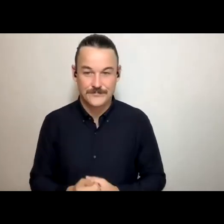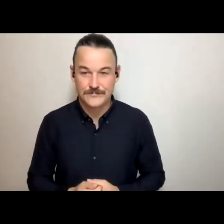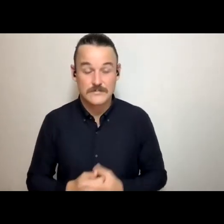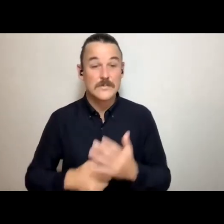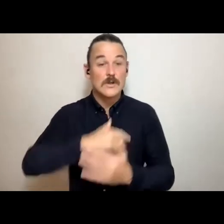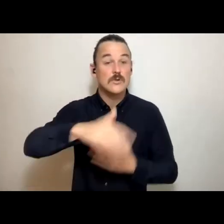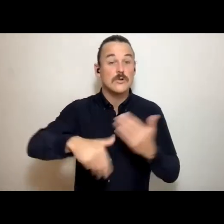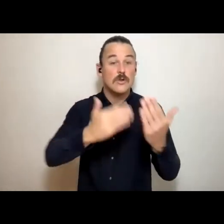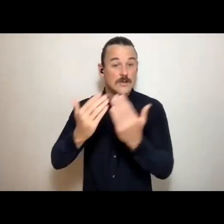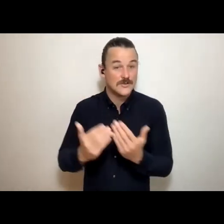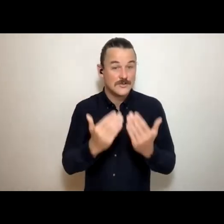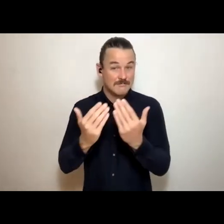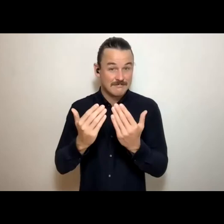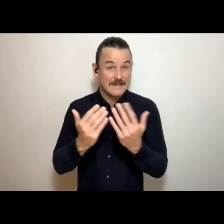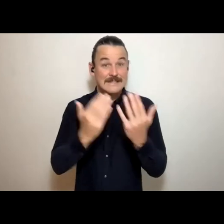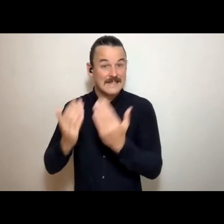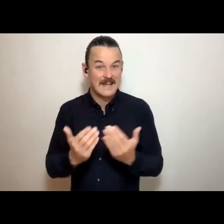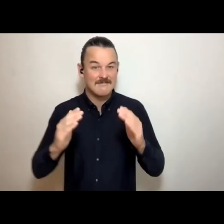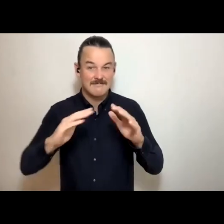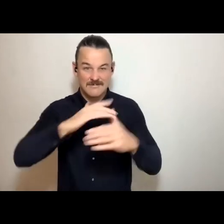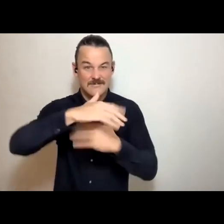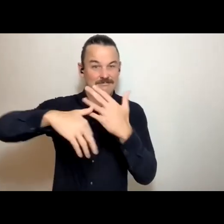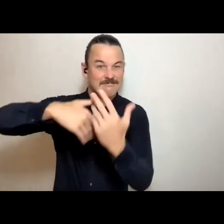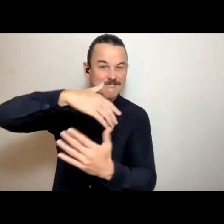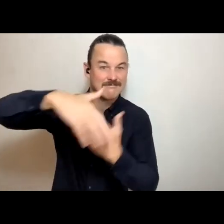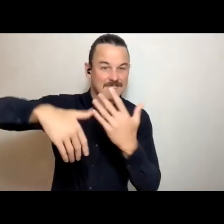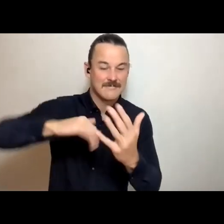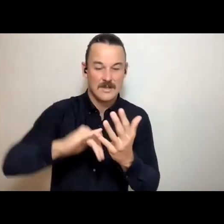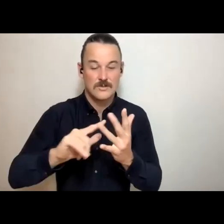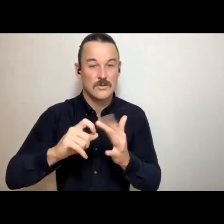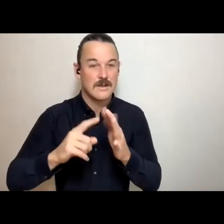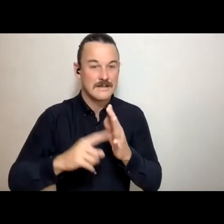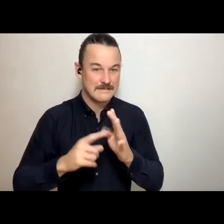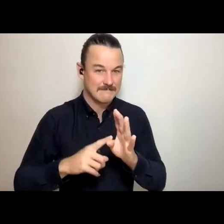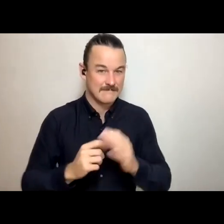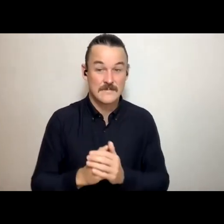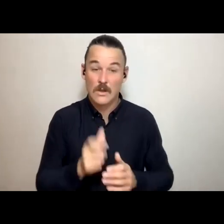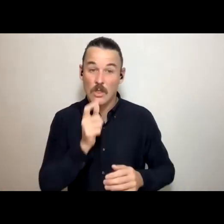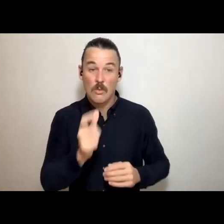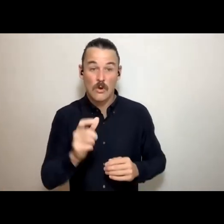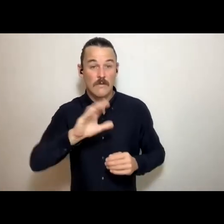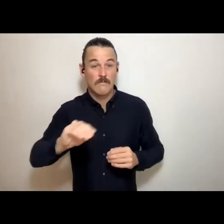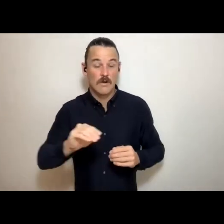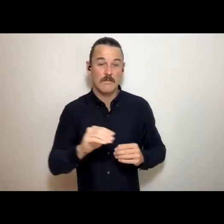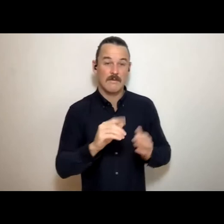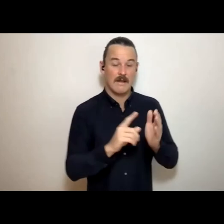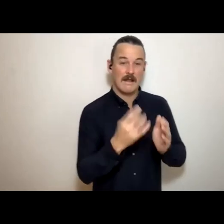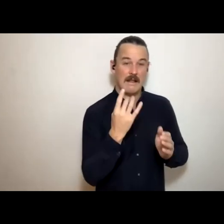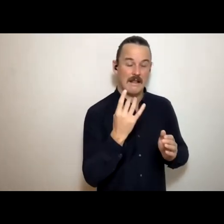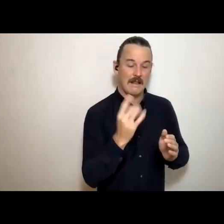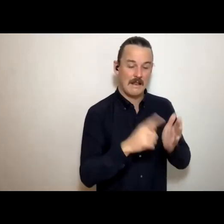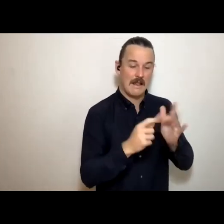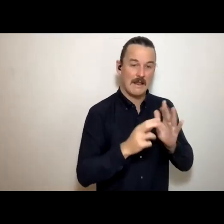is the study of society. The word sociology comes from the Latin word socius, which means companion,